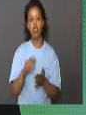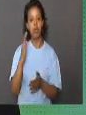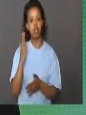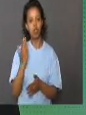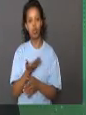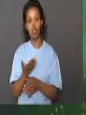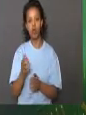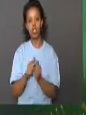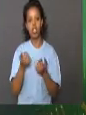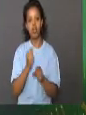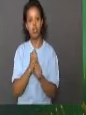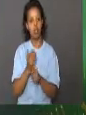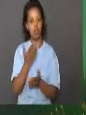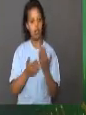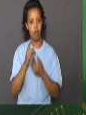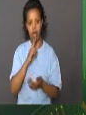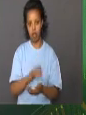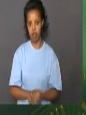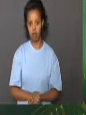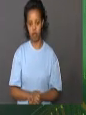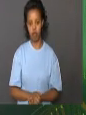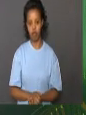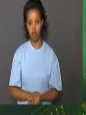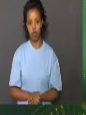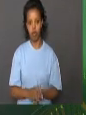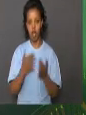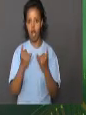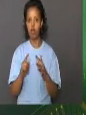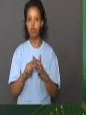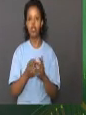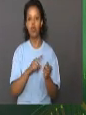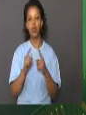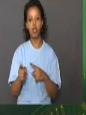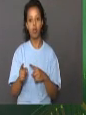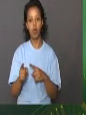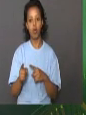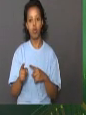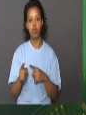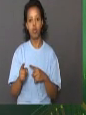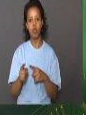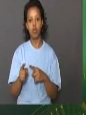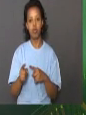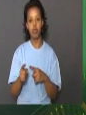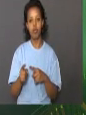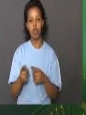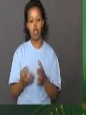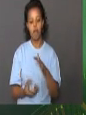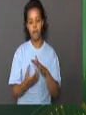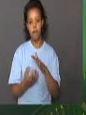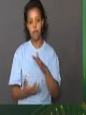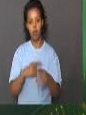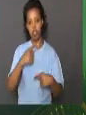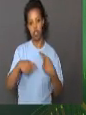items. Let us begin by talking about the process of